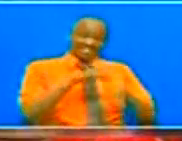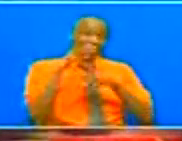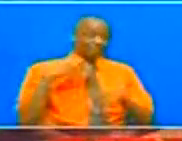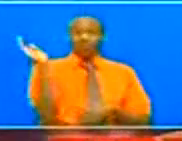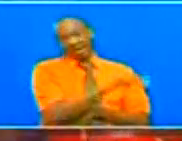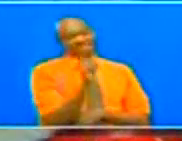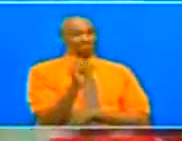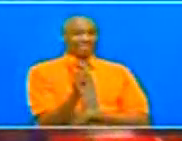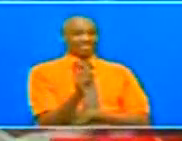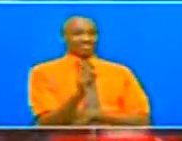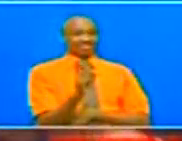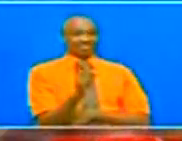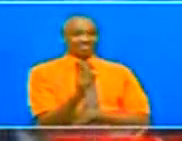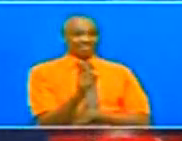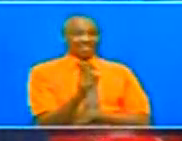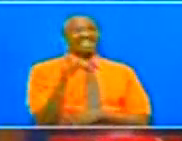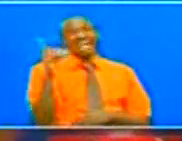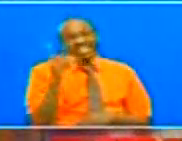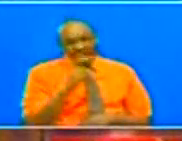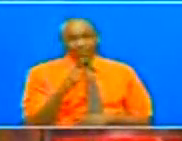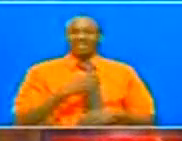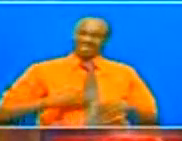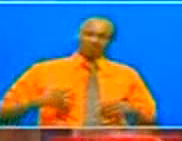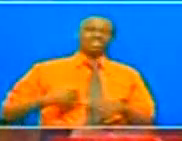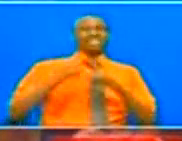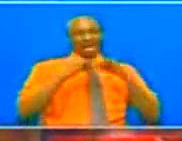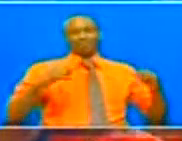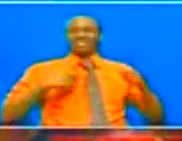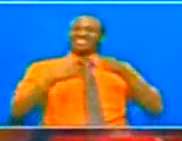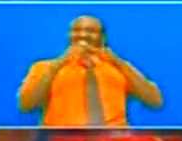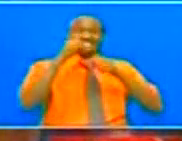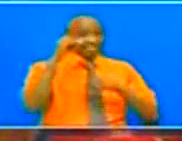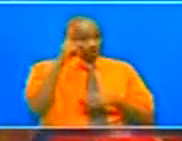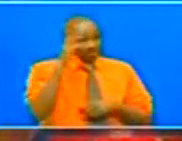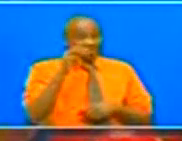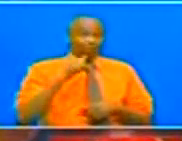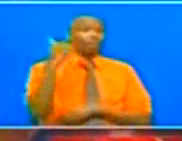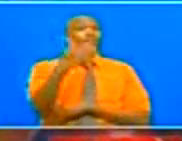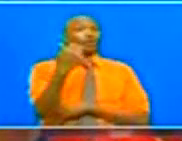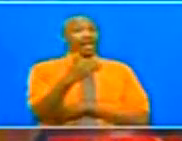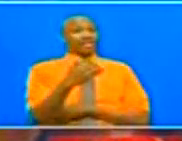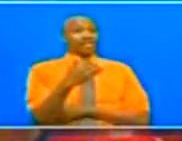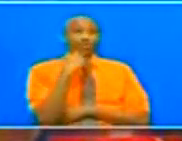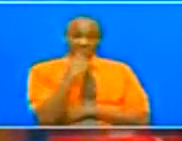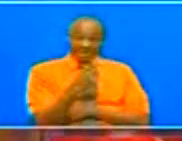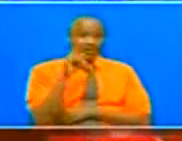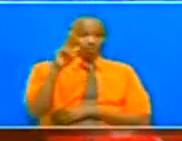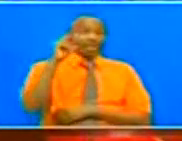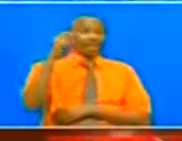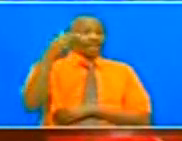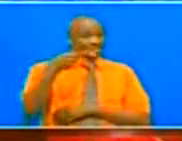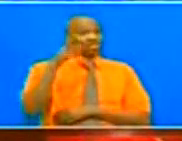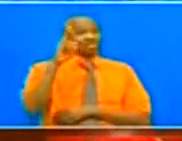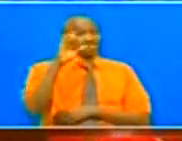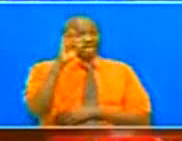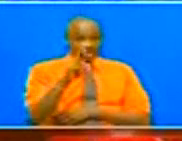land. The Dadaab refugee camp is barely about 60 kilometers from the border. We're telling UNHCR, and they can